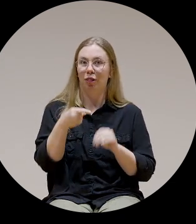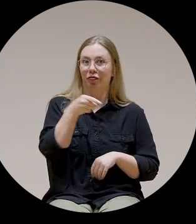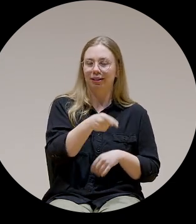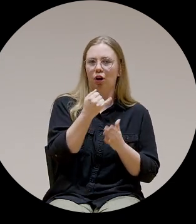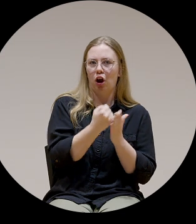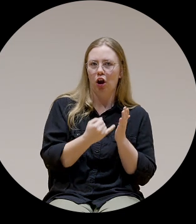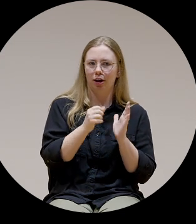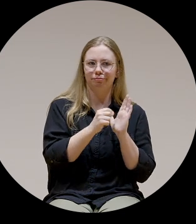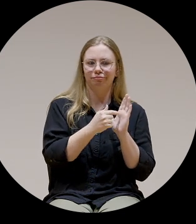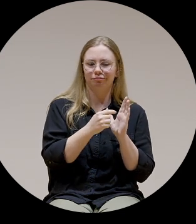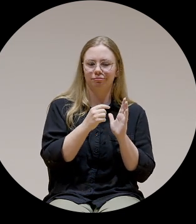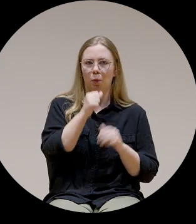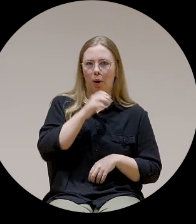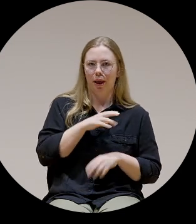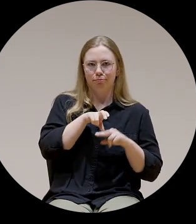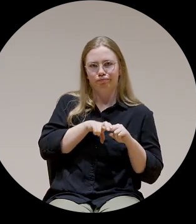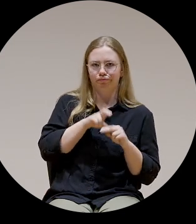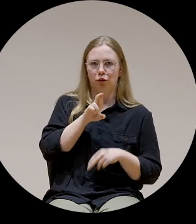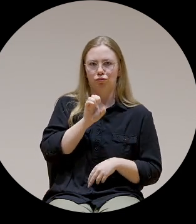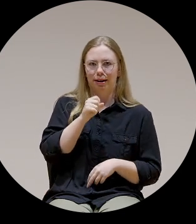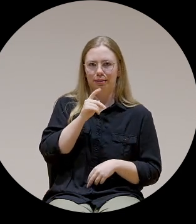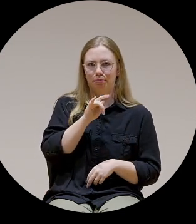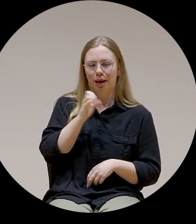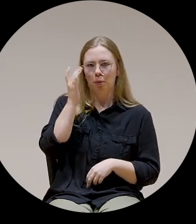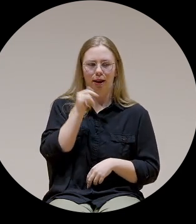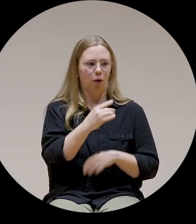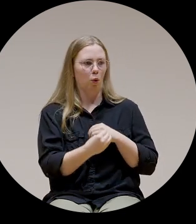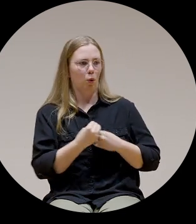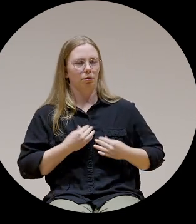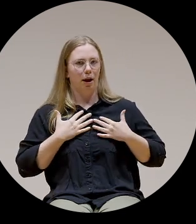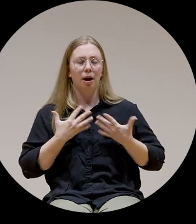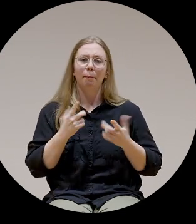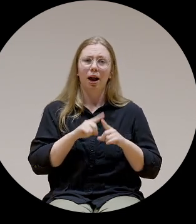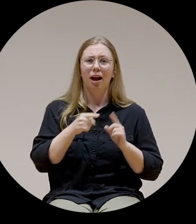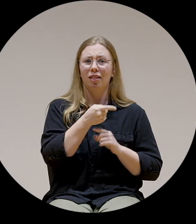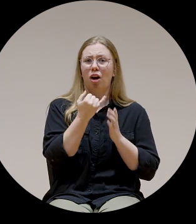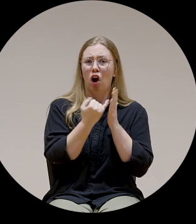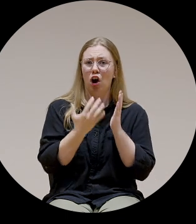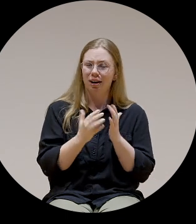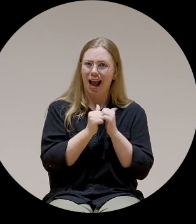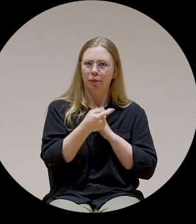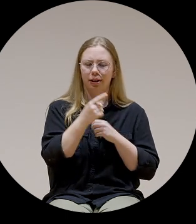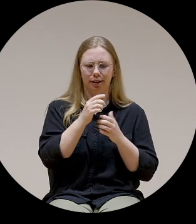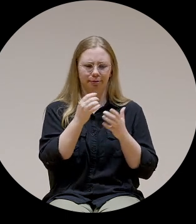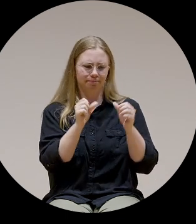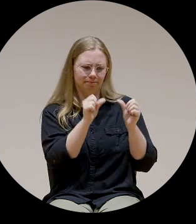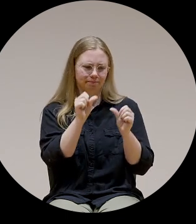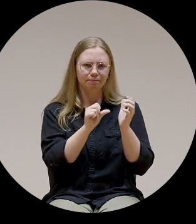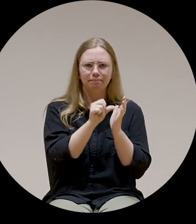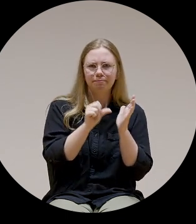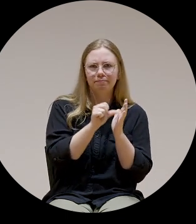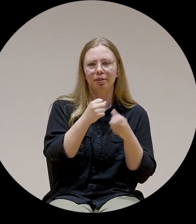obvious reasons. But the way that he abstracts this woman's form, the way she's kind of grasping onto